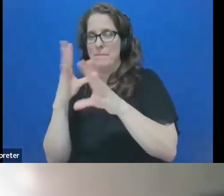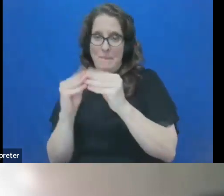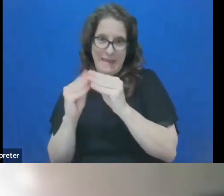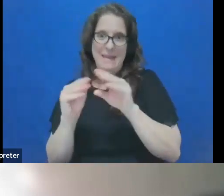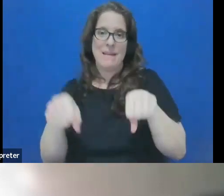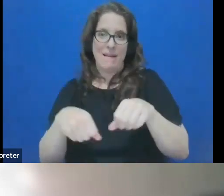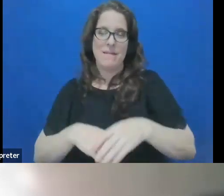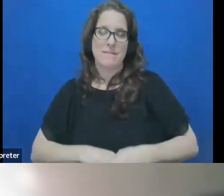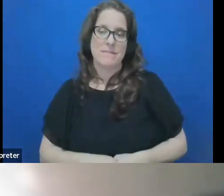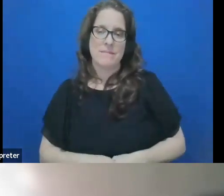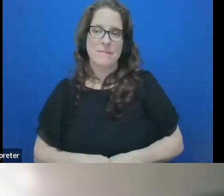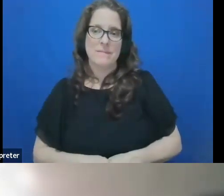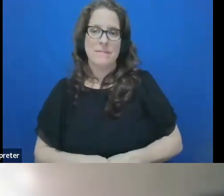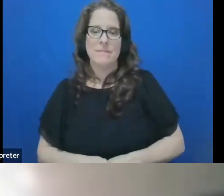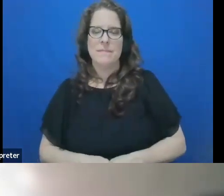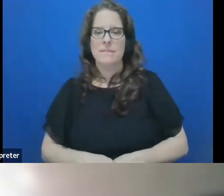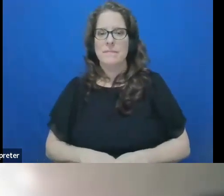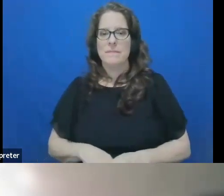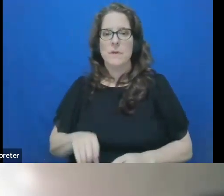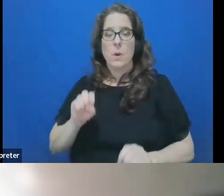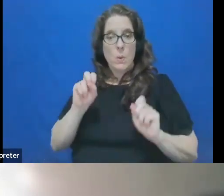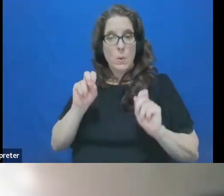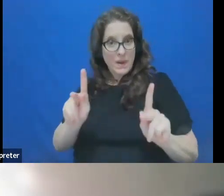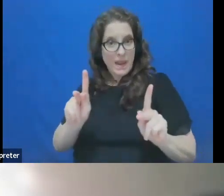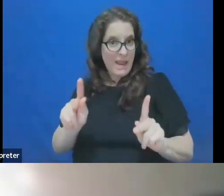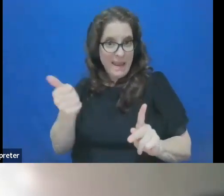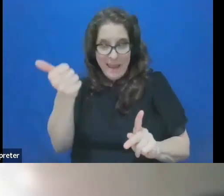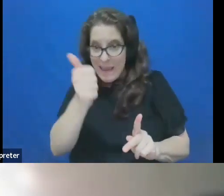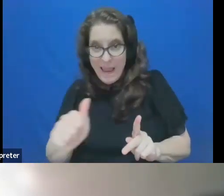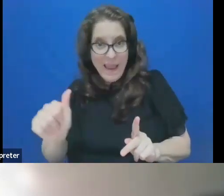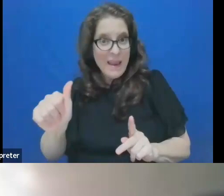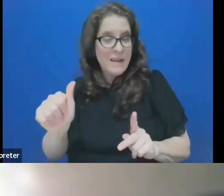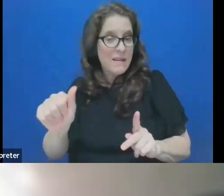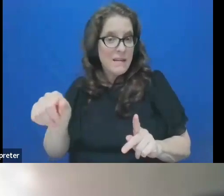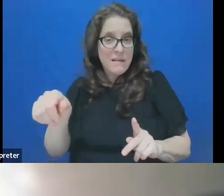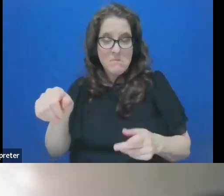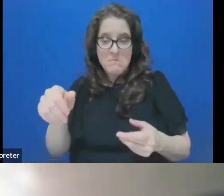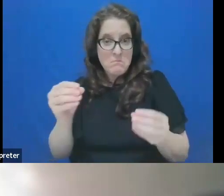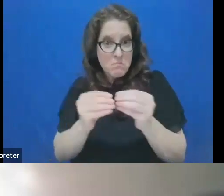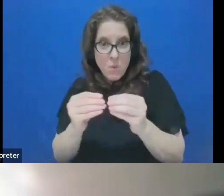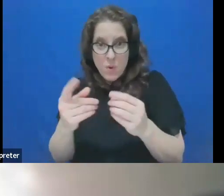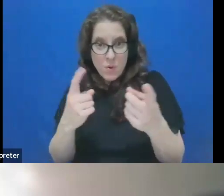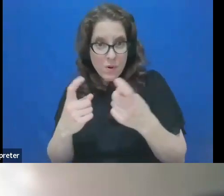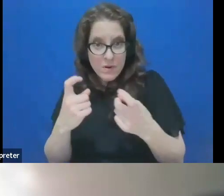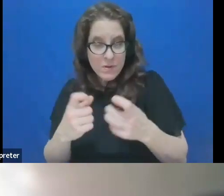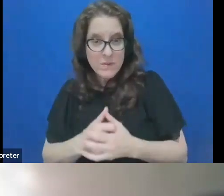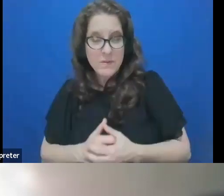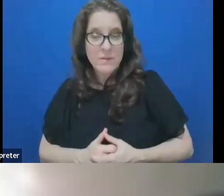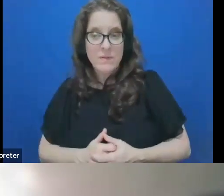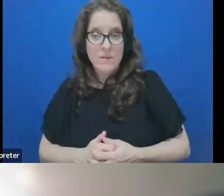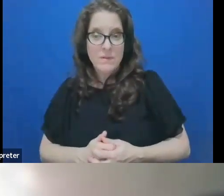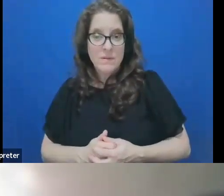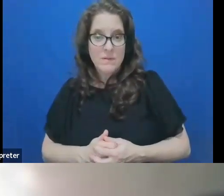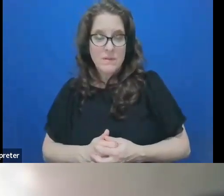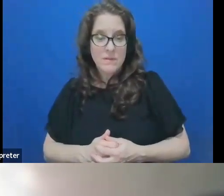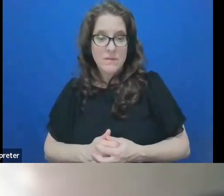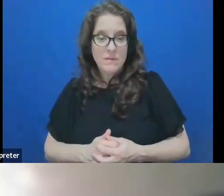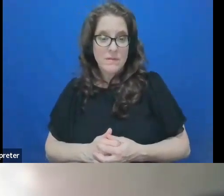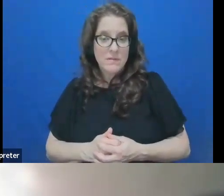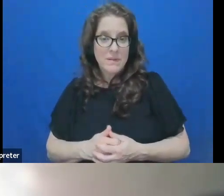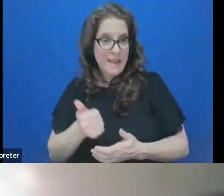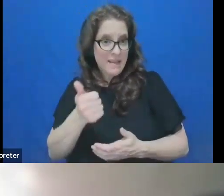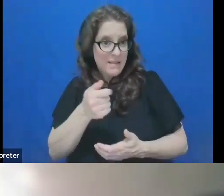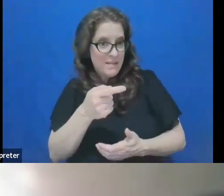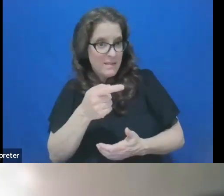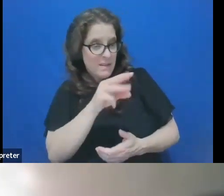Okay, great. I just want to ask if anyone has any additional questions. Is there anything you would like to